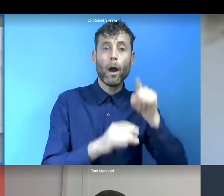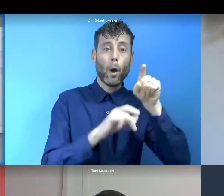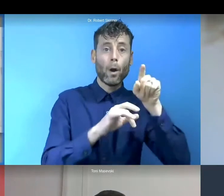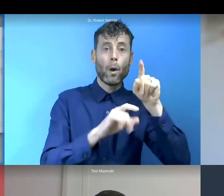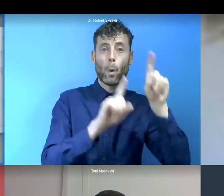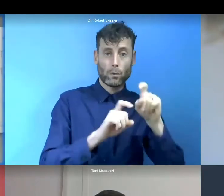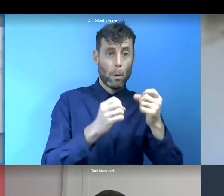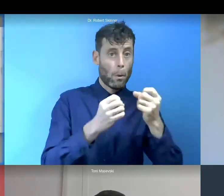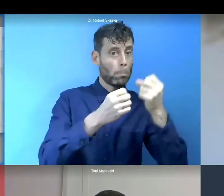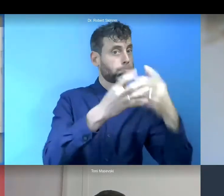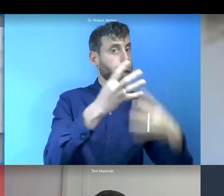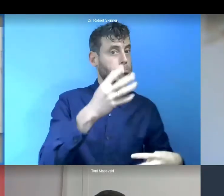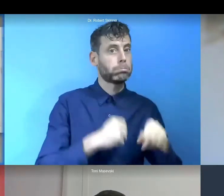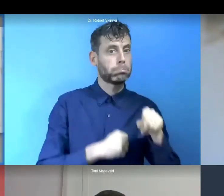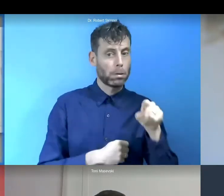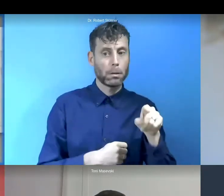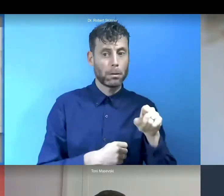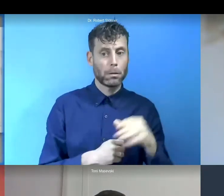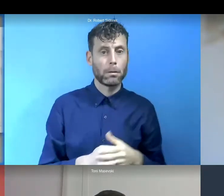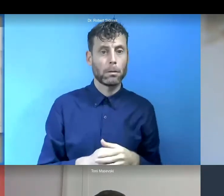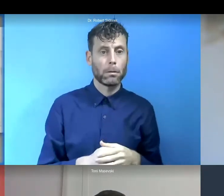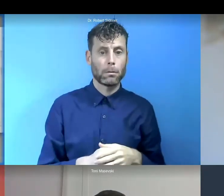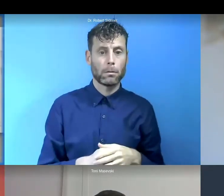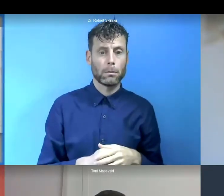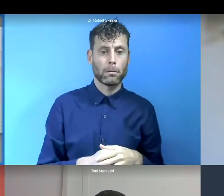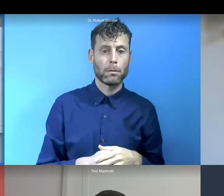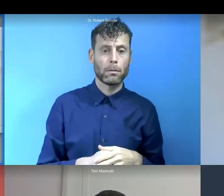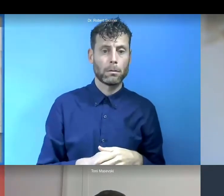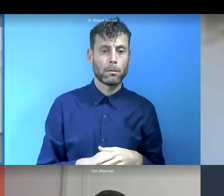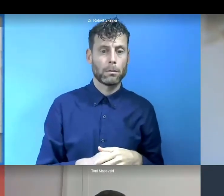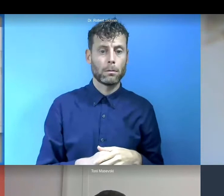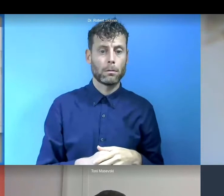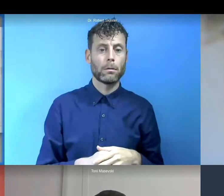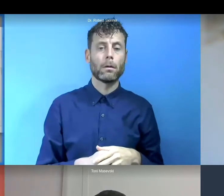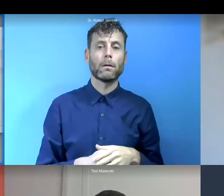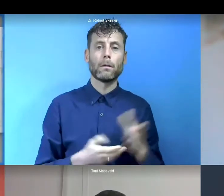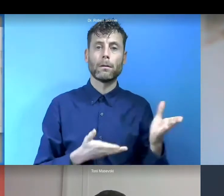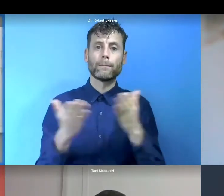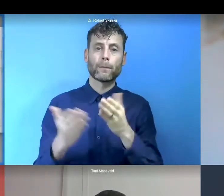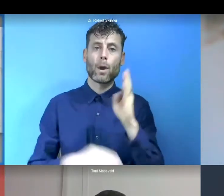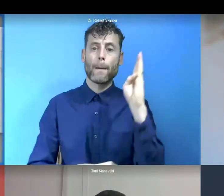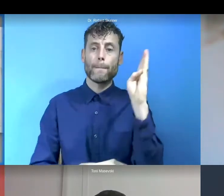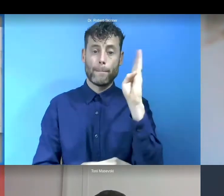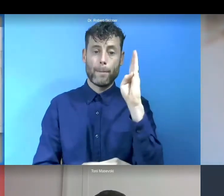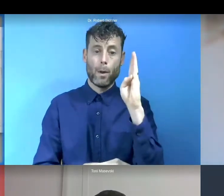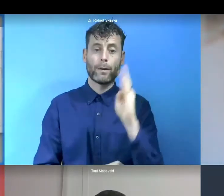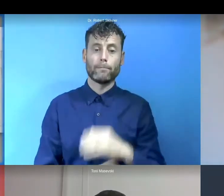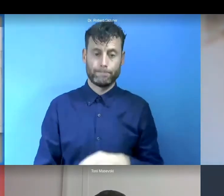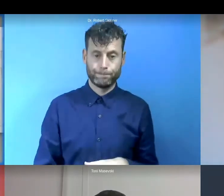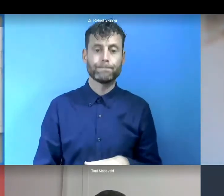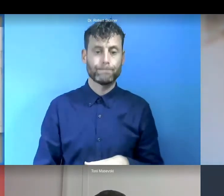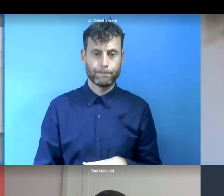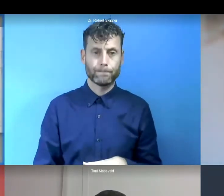so let's go on with a question for the city of Bologna. Francesco, I